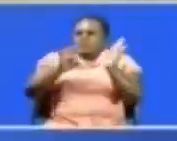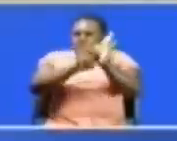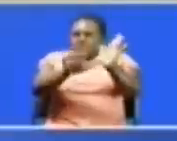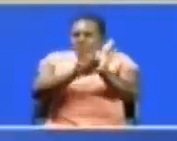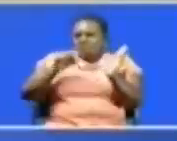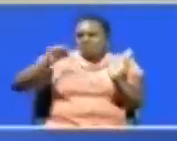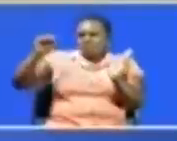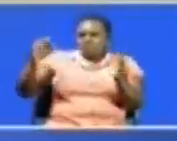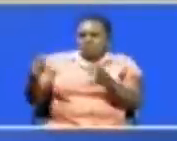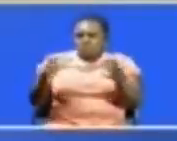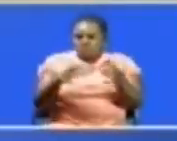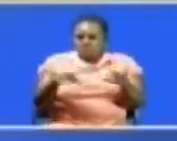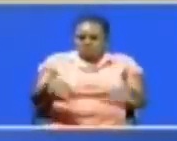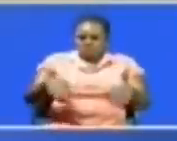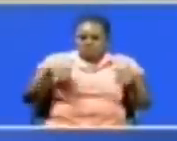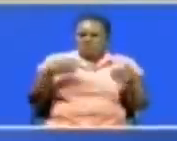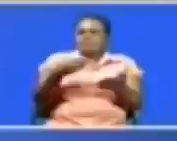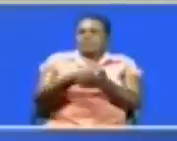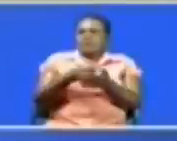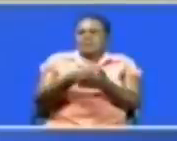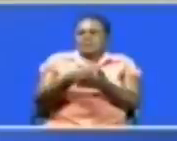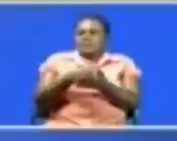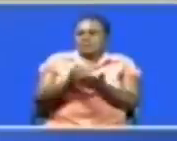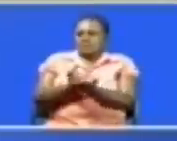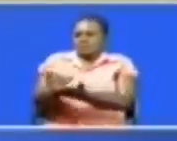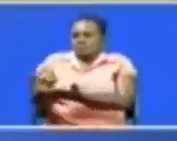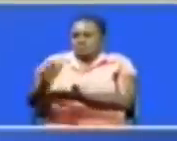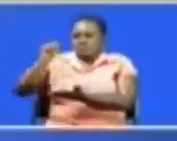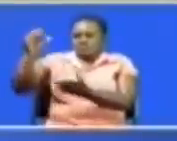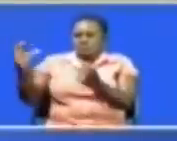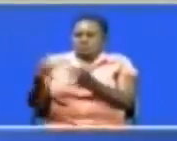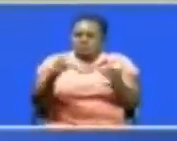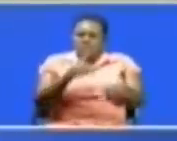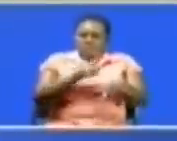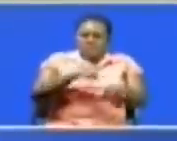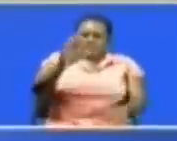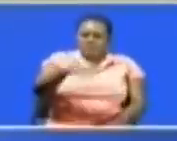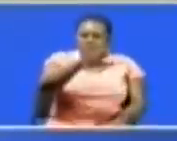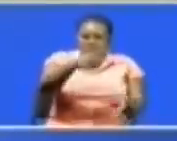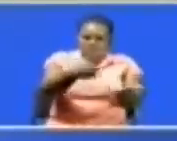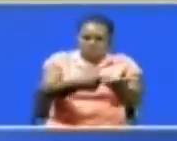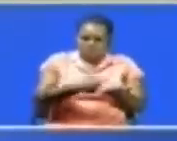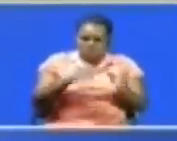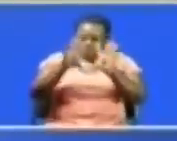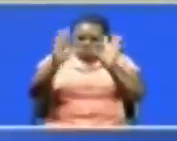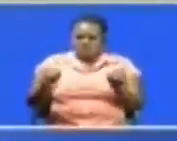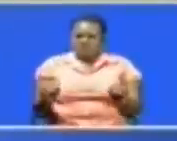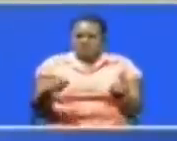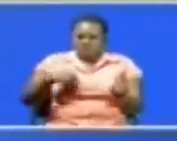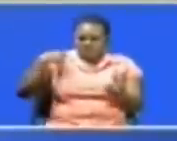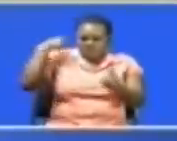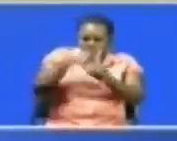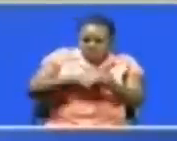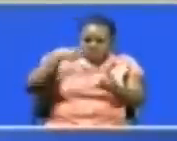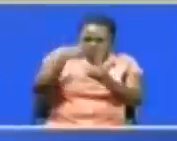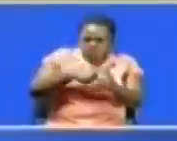political parties, we were waiting for a certain amount of money to be allocated to us as political parties. When Parliament was discussing the budget, we were lobbying these members